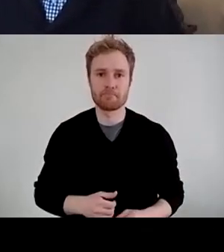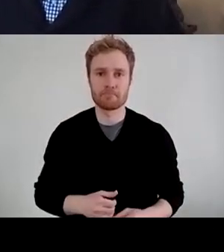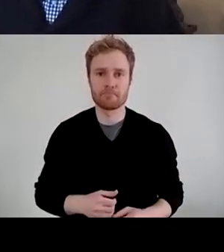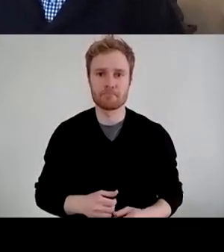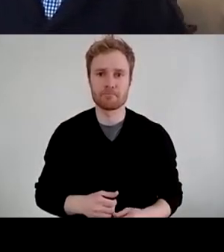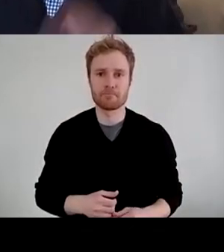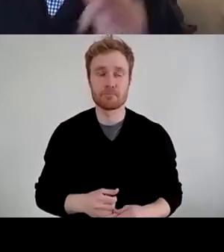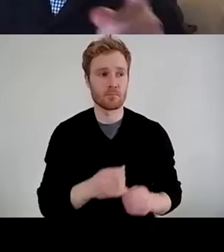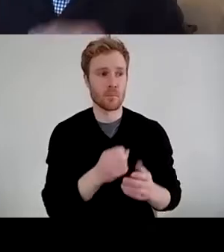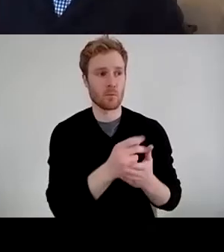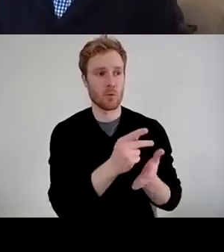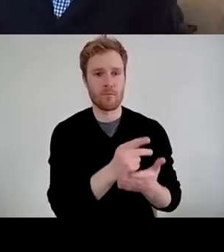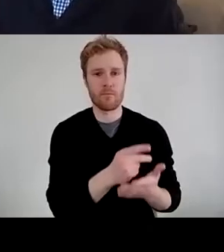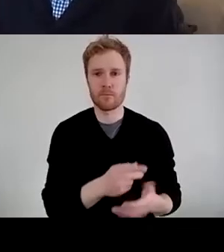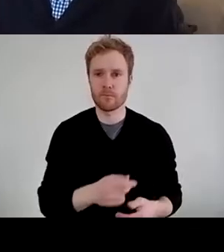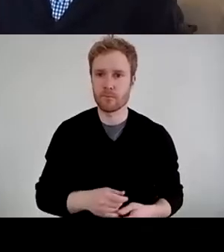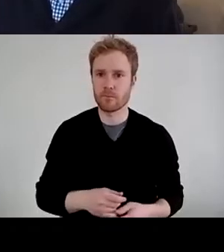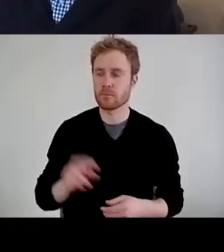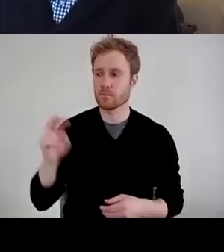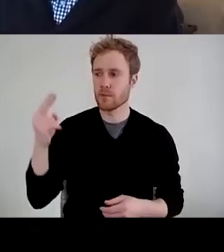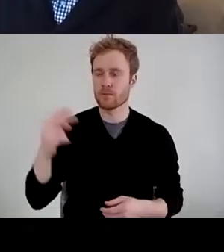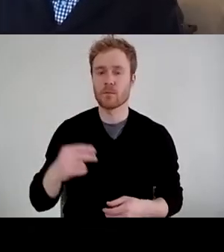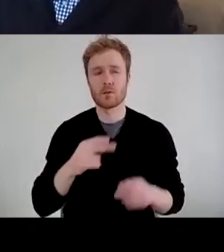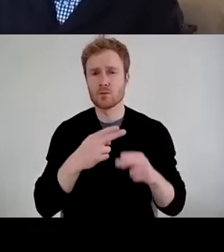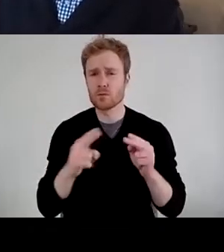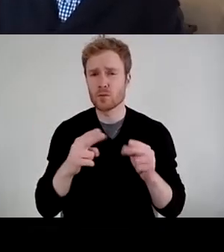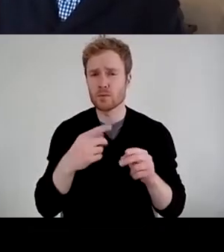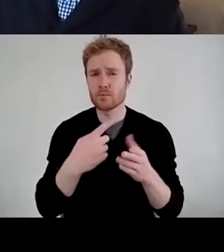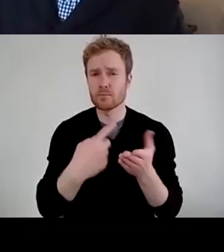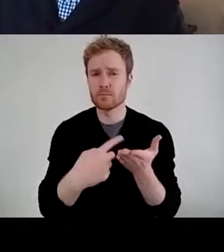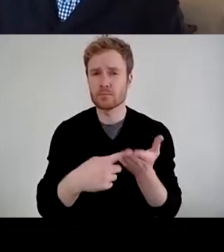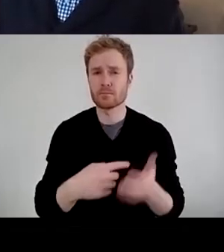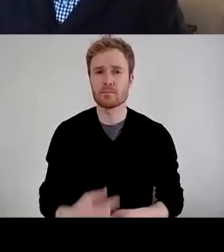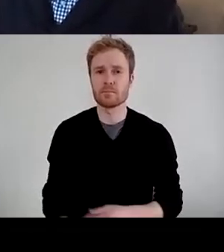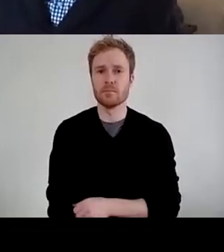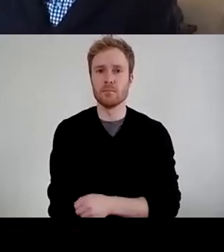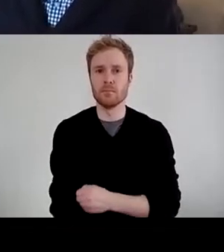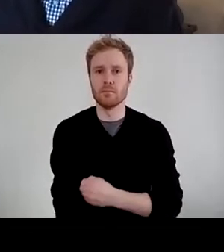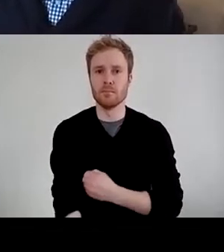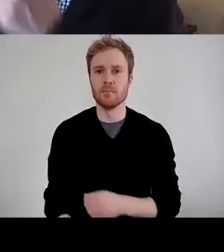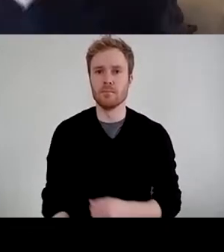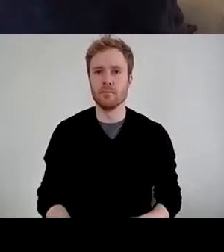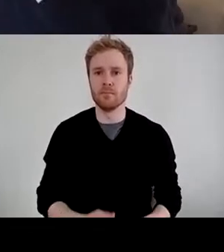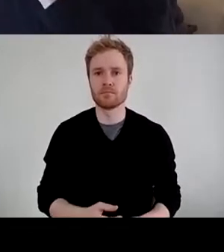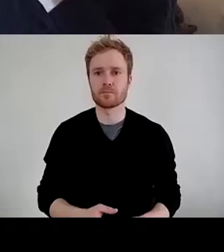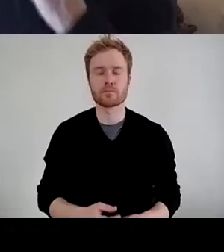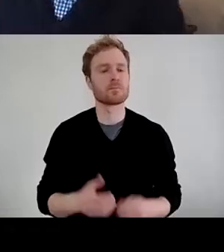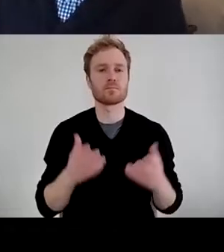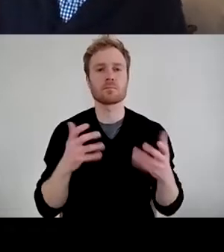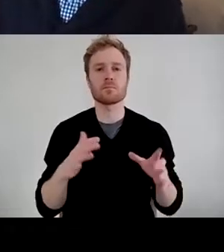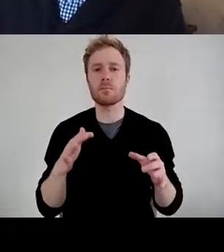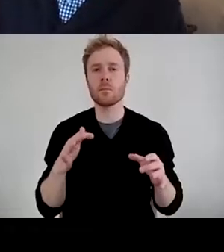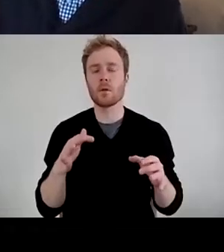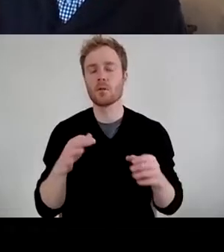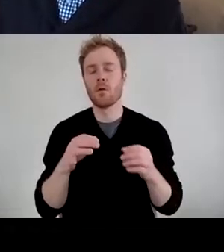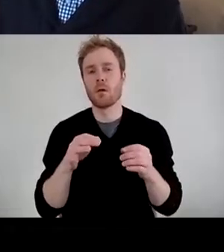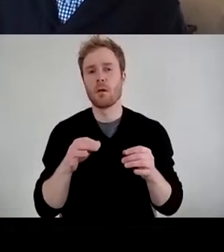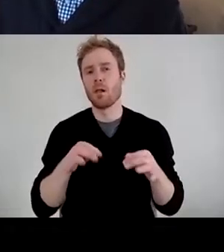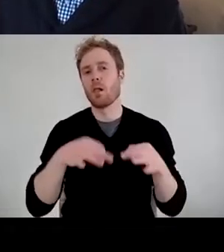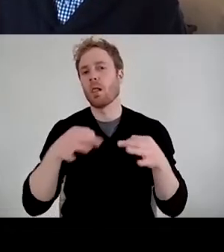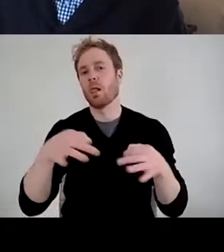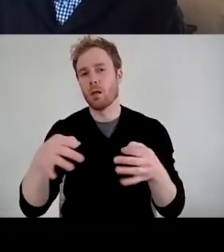and director of the Department of Public Works to enter into an agreement between the city and Karen Minsamoya for the